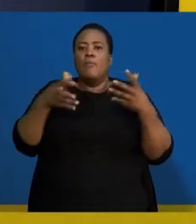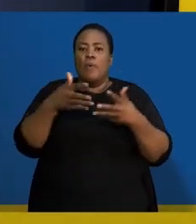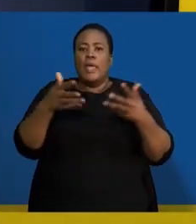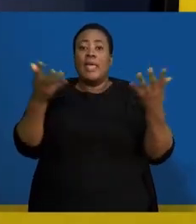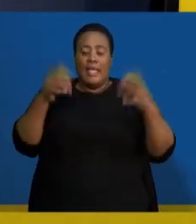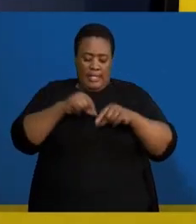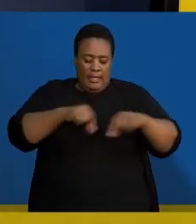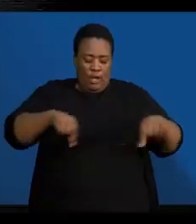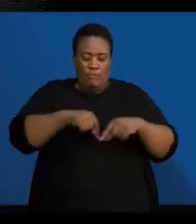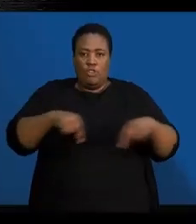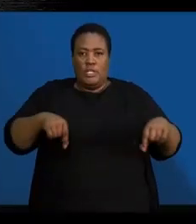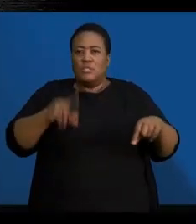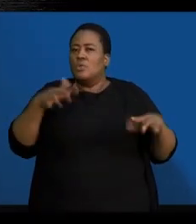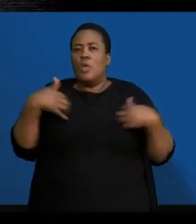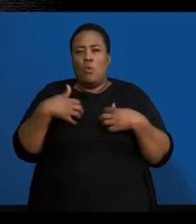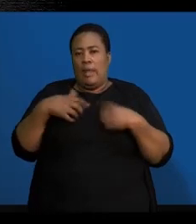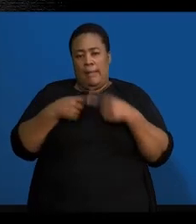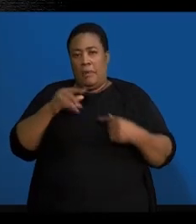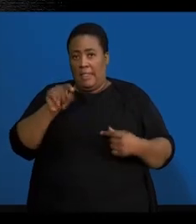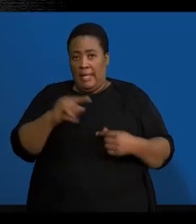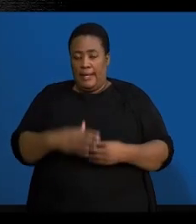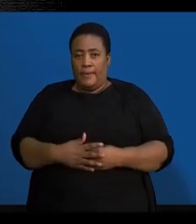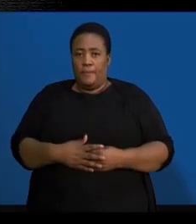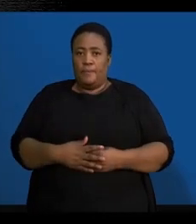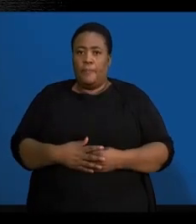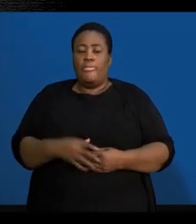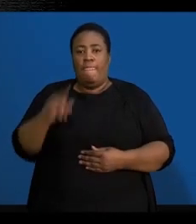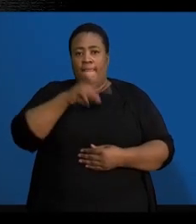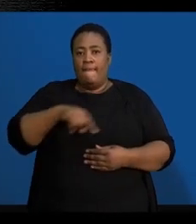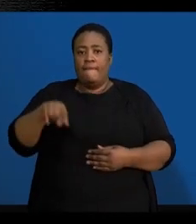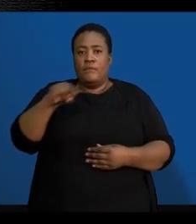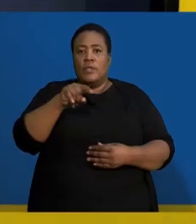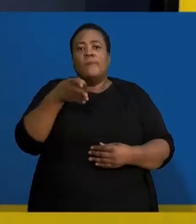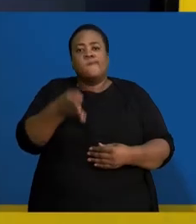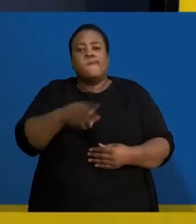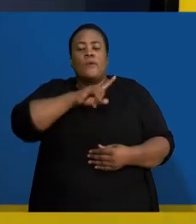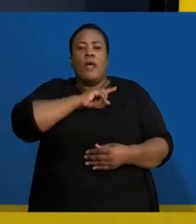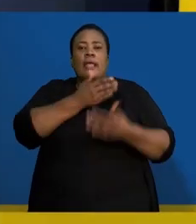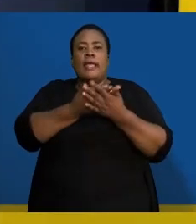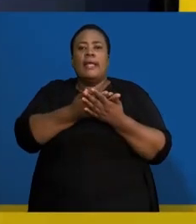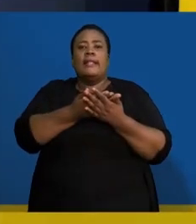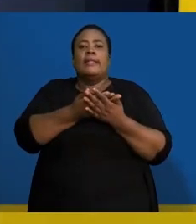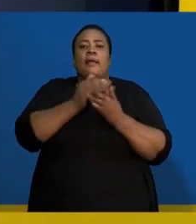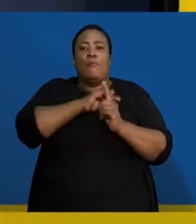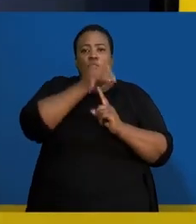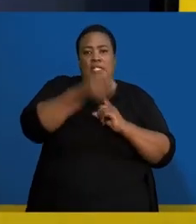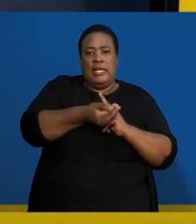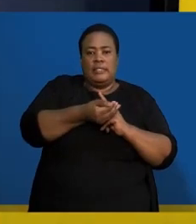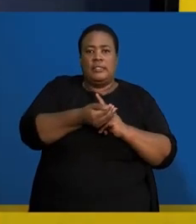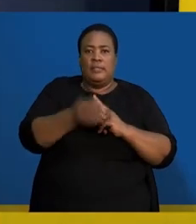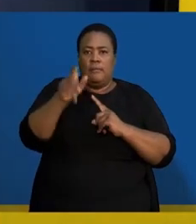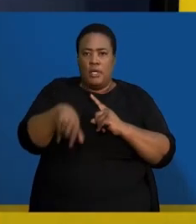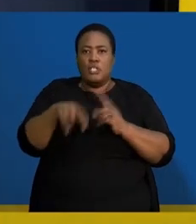caption. So don't worry about this. This is normally put there to protect the examiner to show that they have